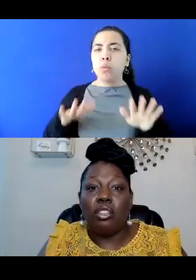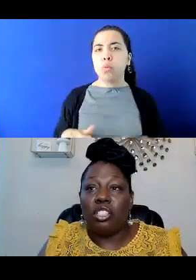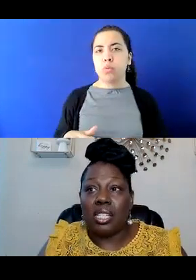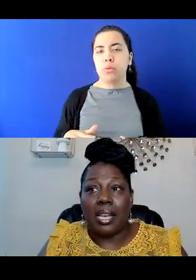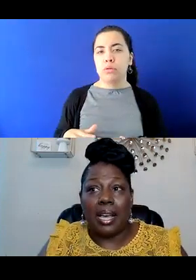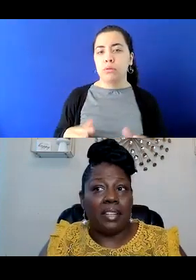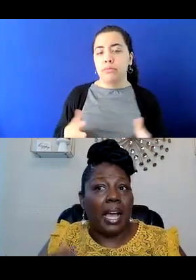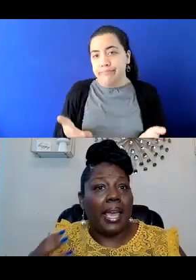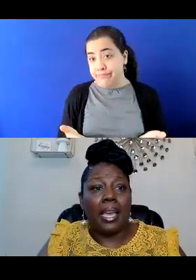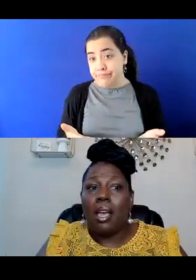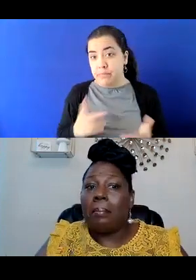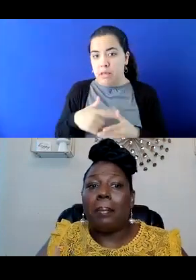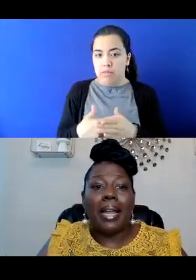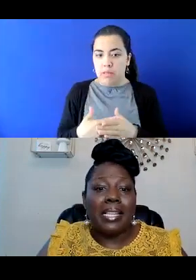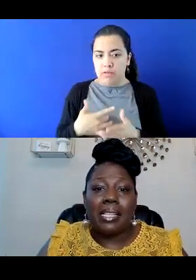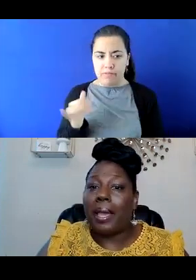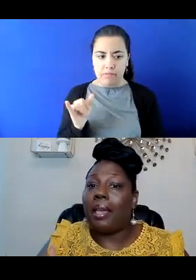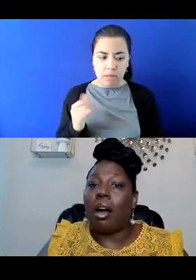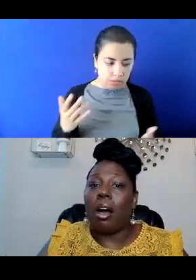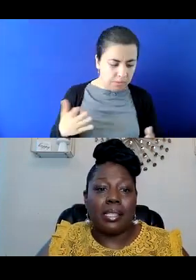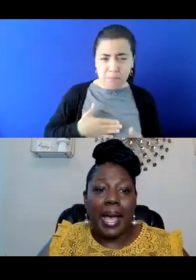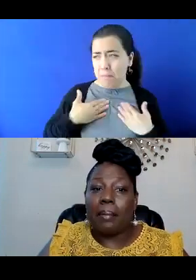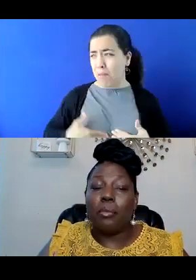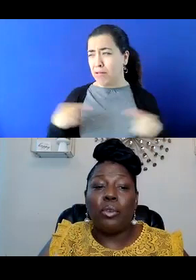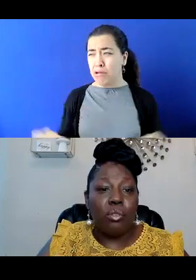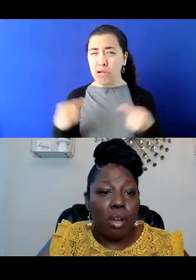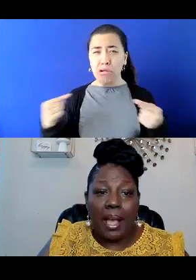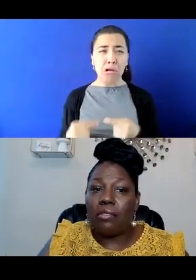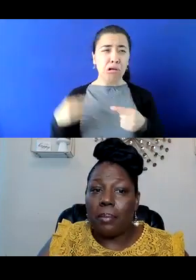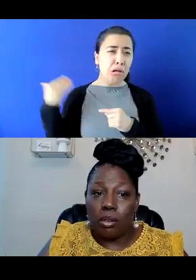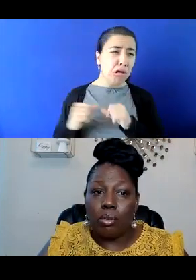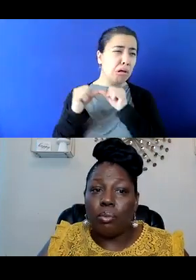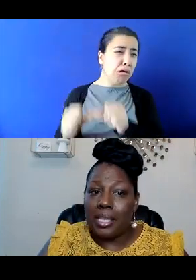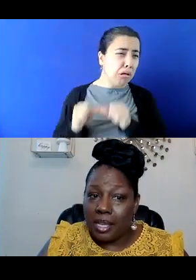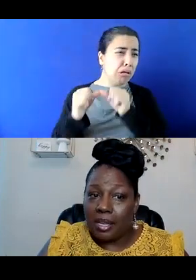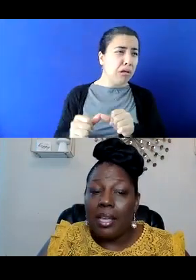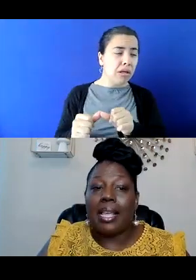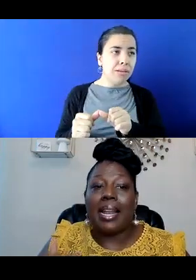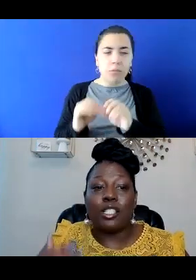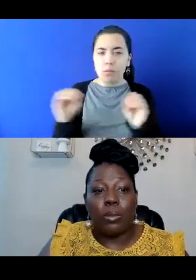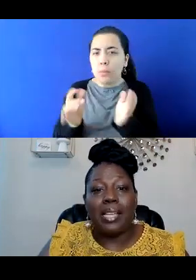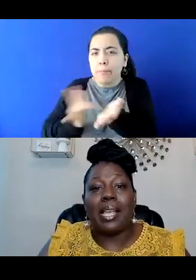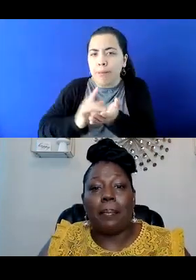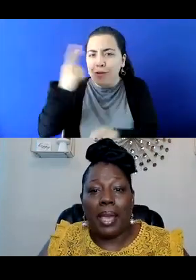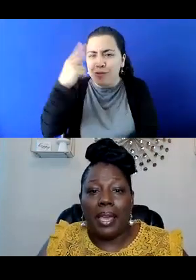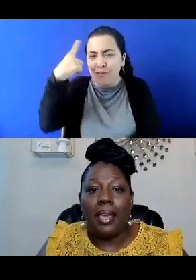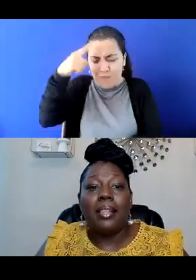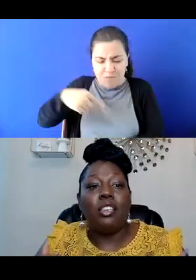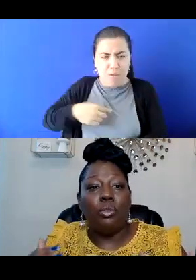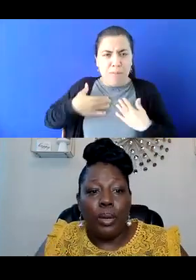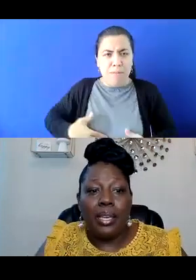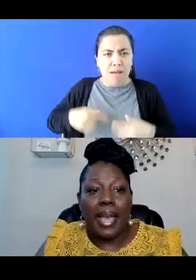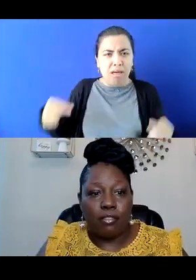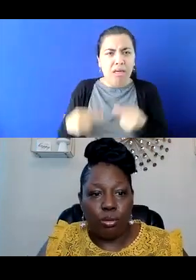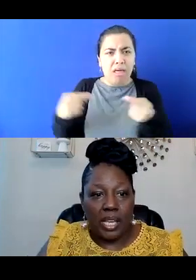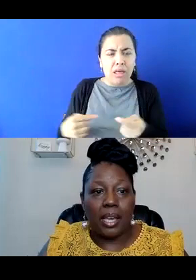so then you're just kind of like, my body is in pain all the time. If you don't have a medical reason that explains that pain, then